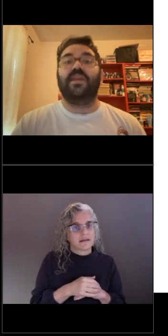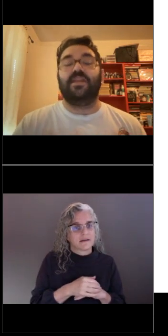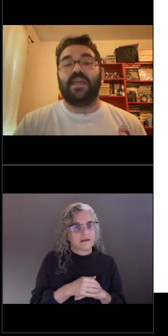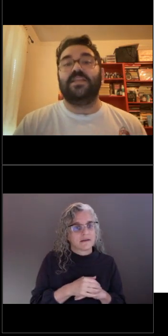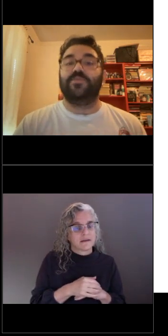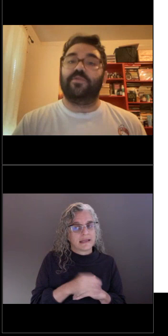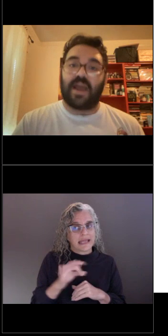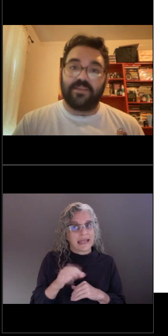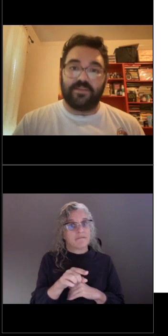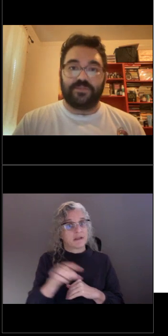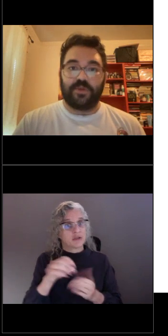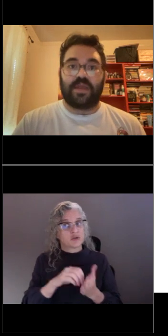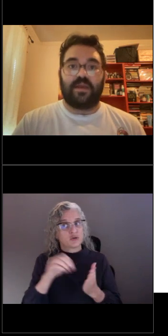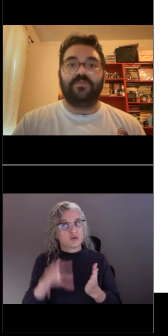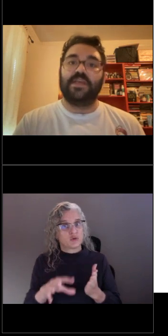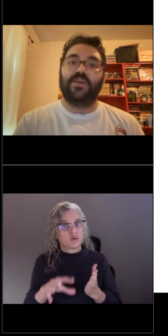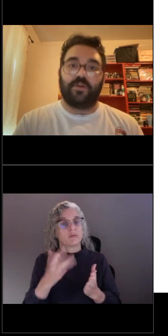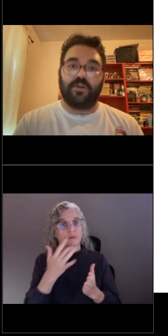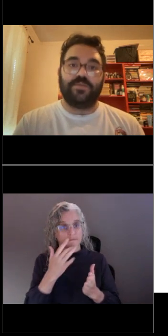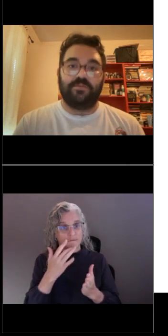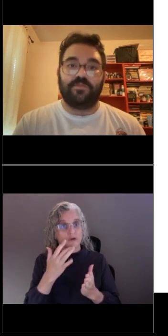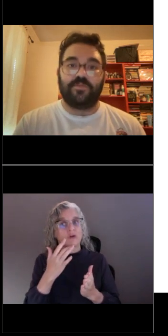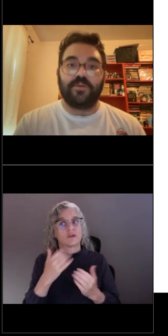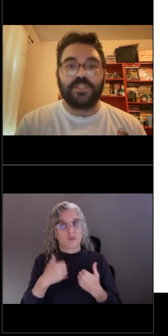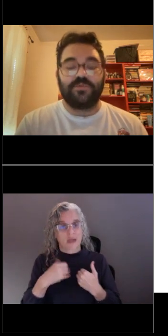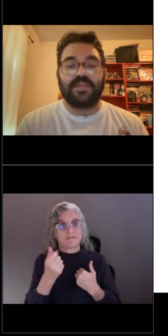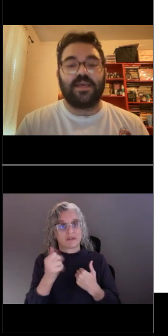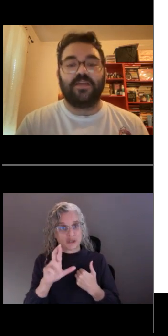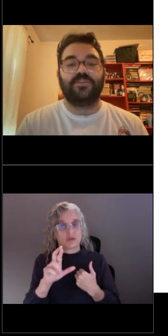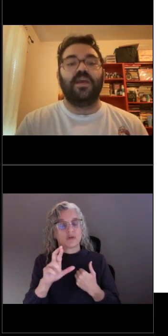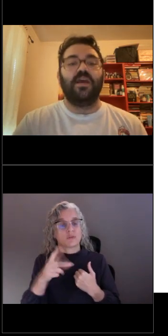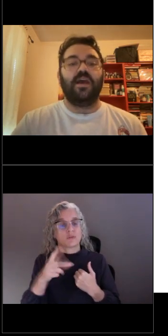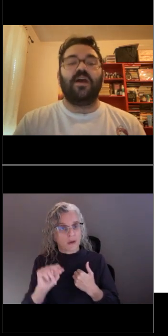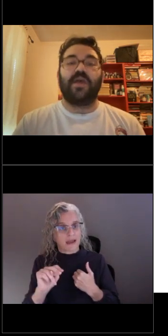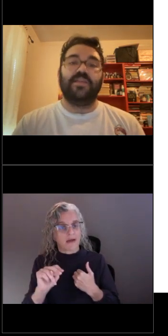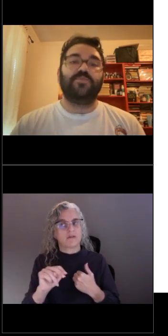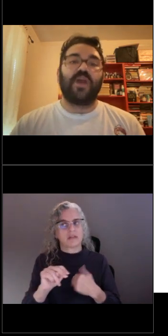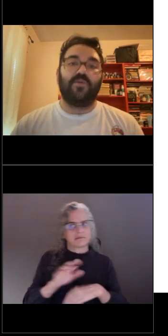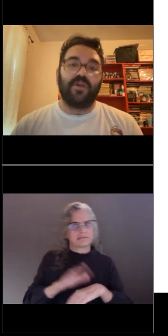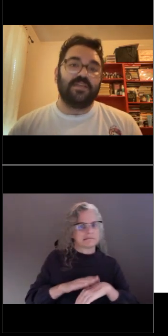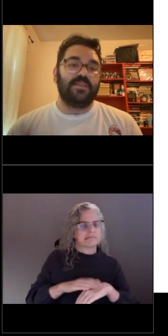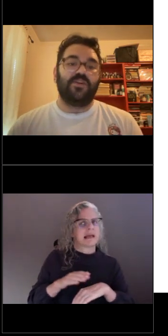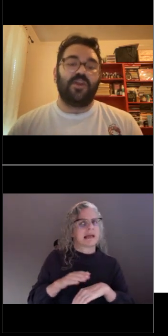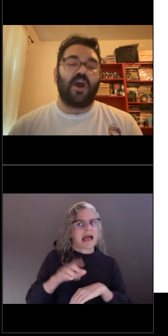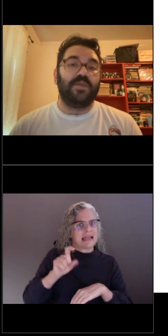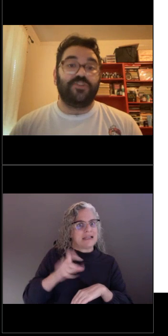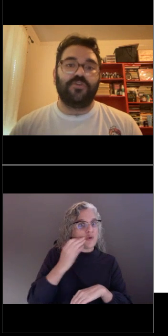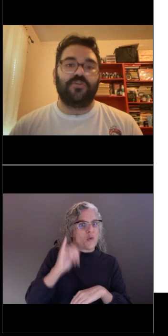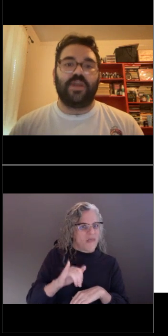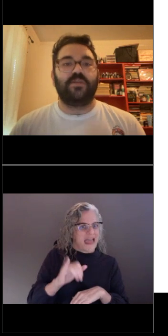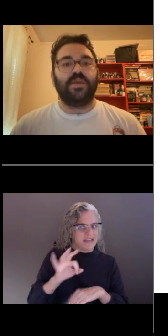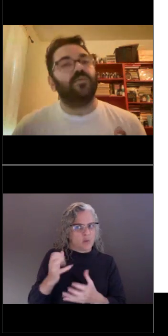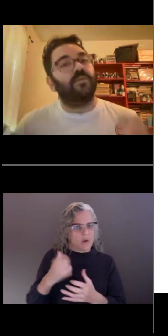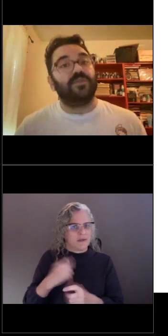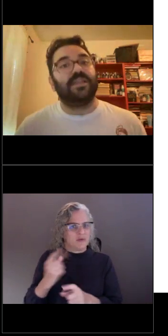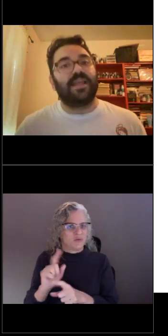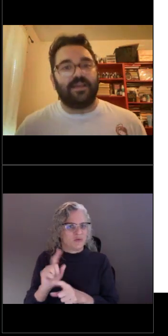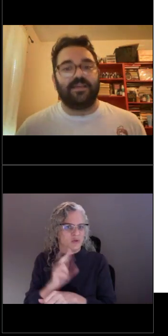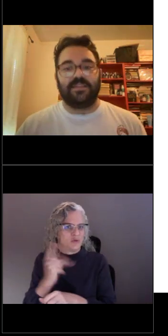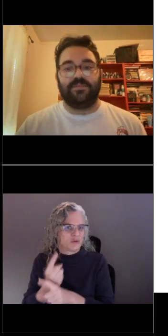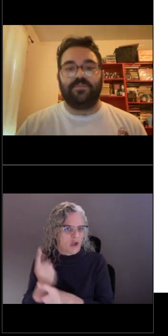know that they need to provide those pronouns in order to be referred to as such. And this prioritizes not misgendering the people